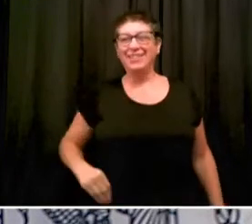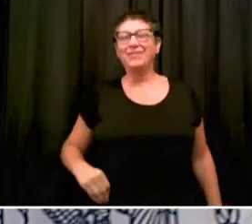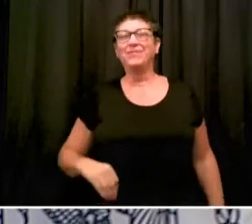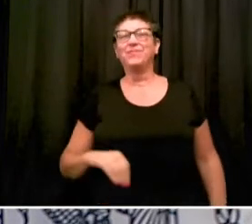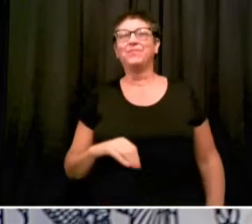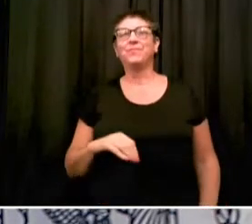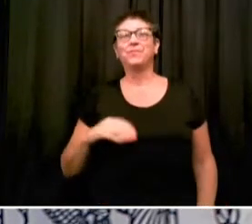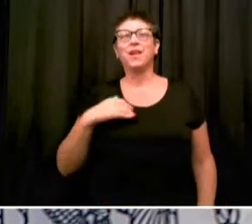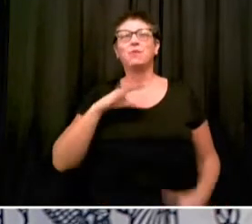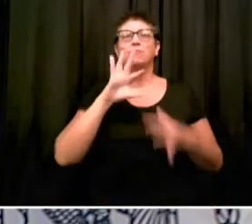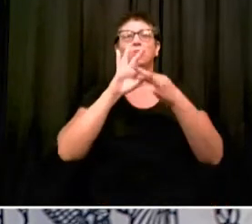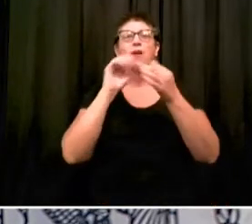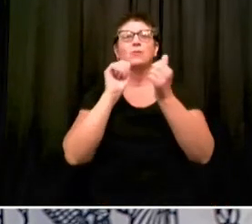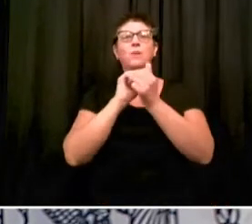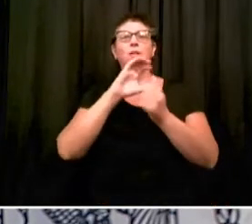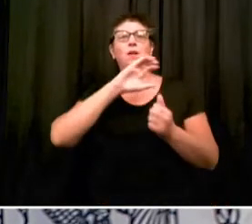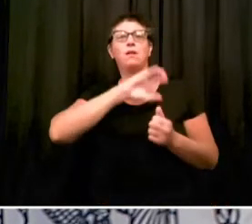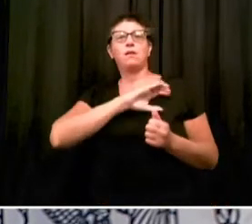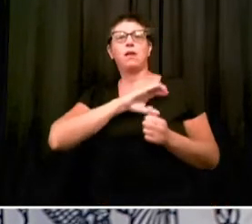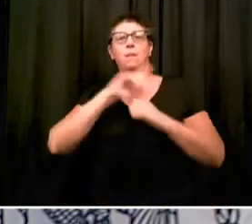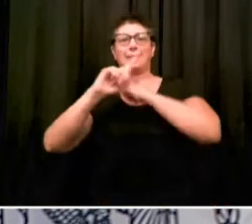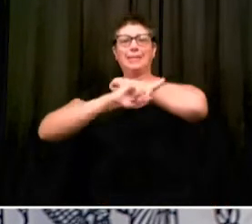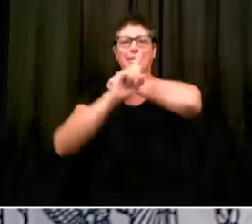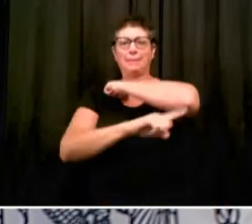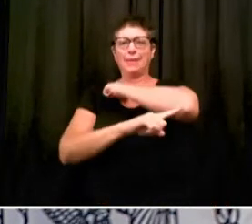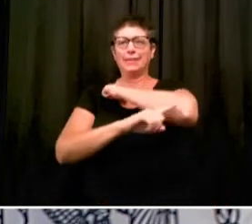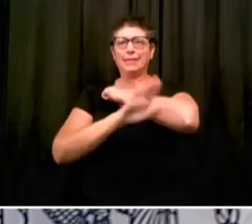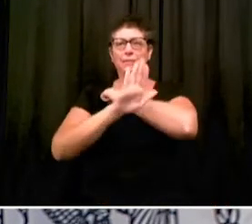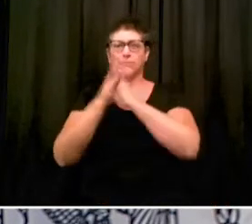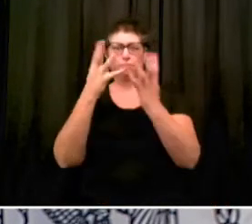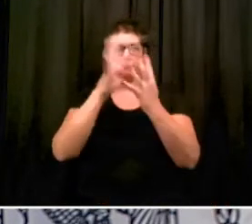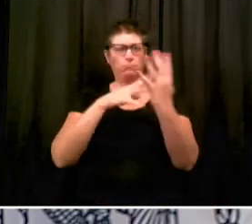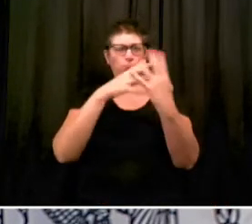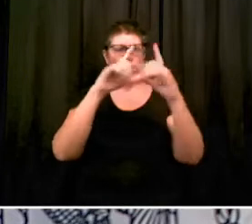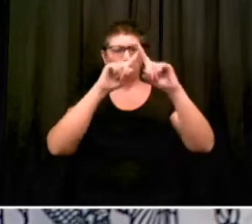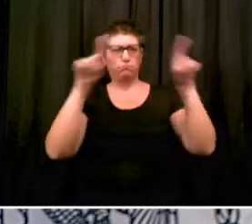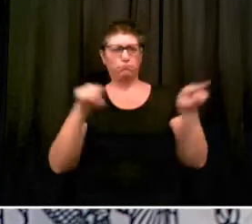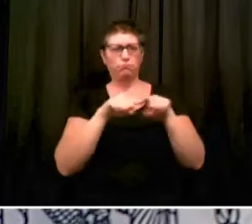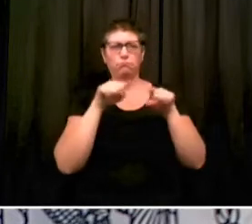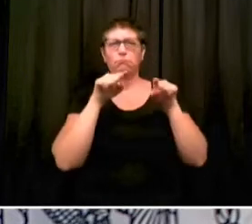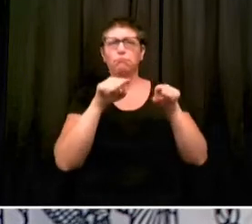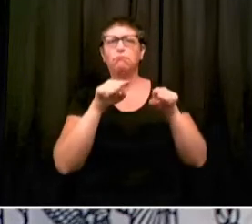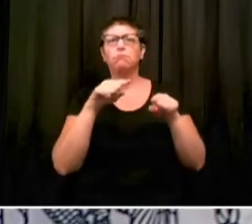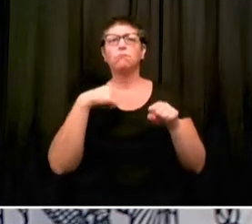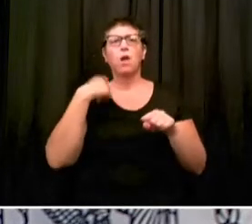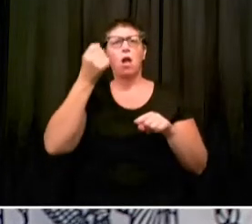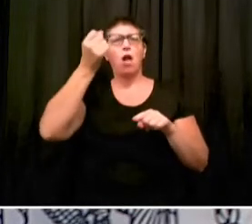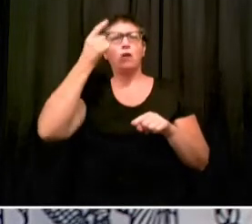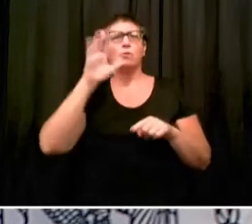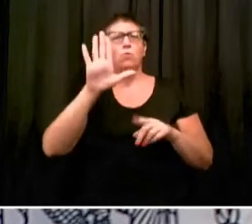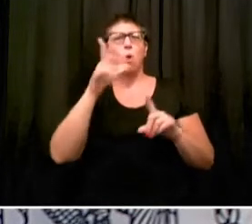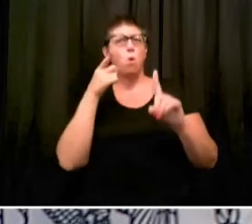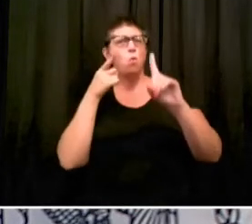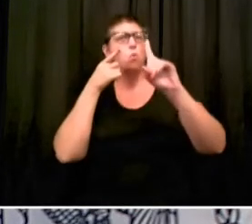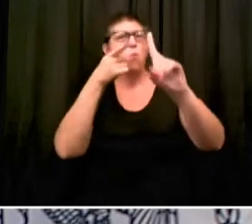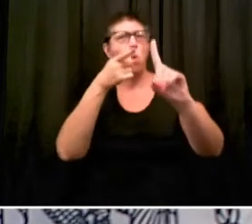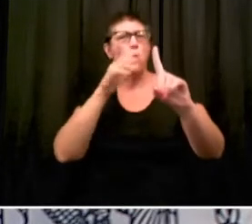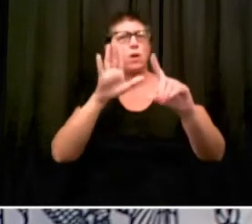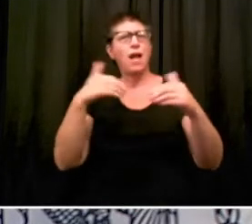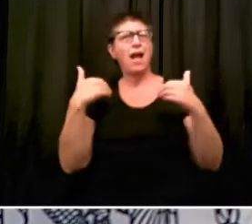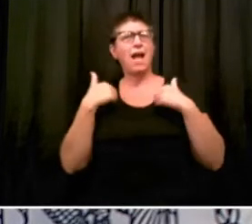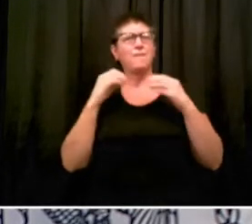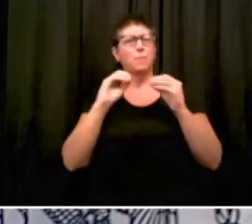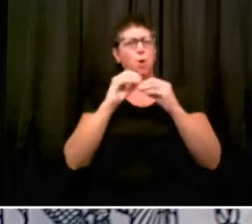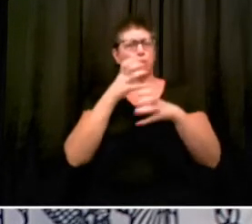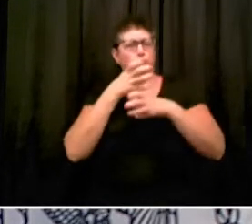the NYPD by being more transparent. But I wonder how you do that at the same time that there's a public